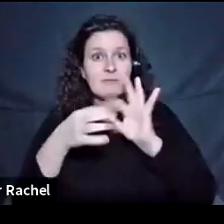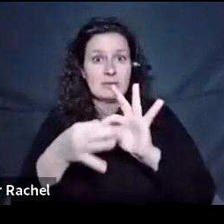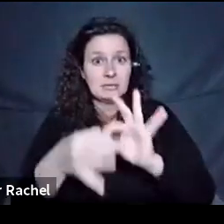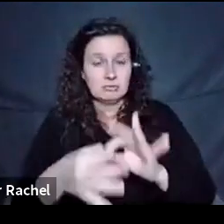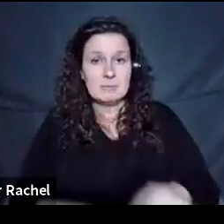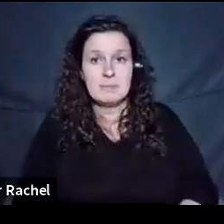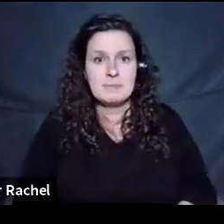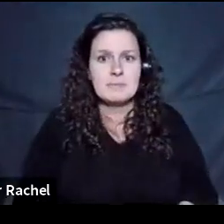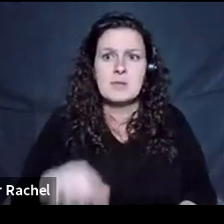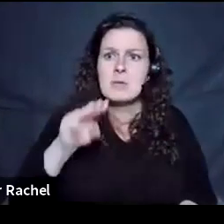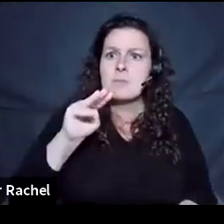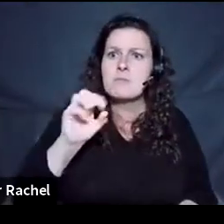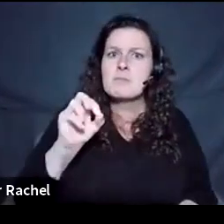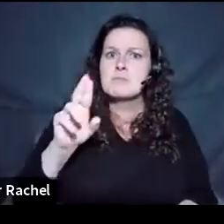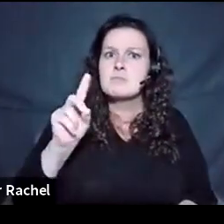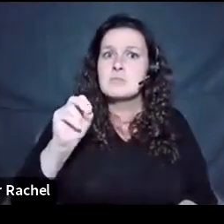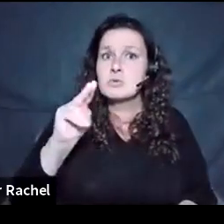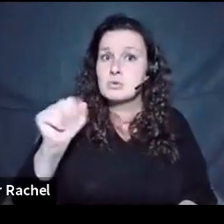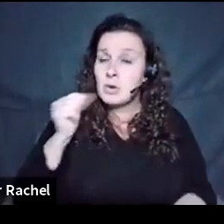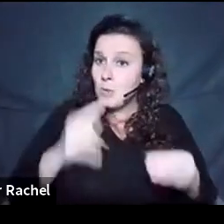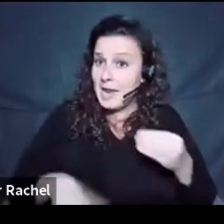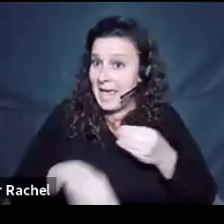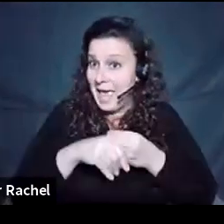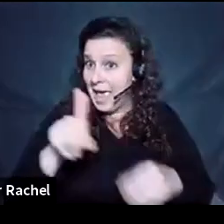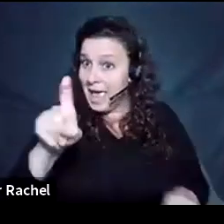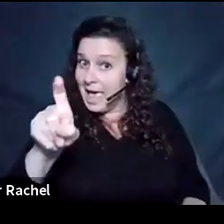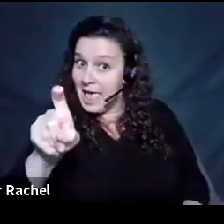Mordana, do you have anything that you'd like to add to this?